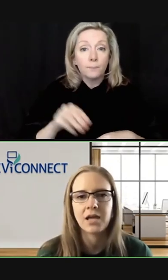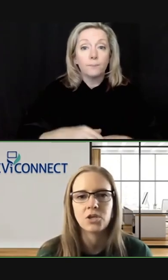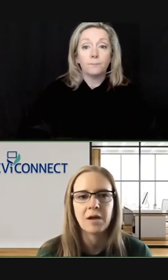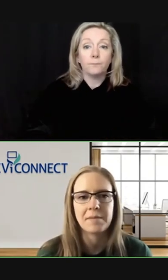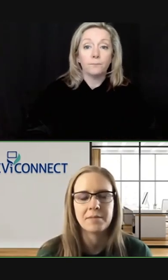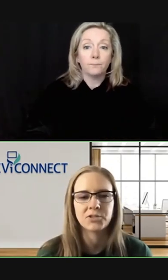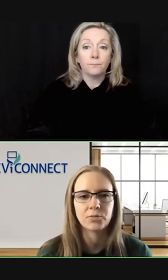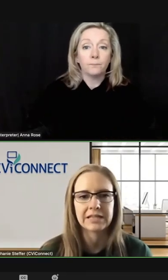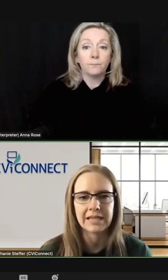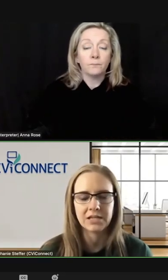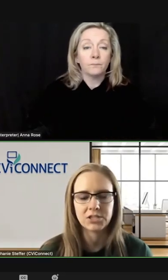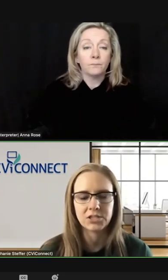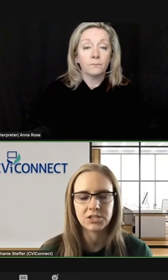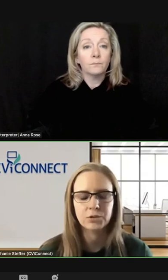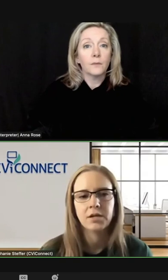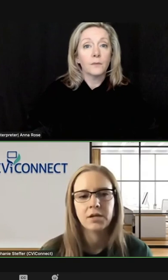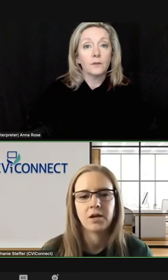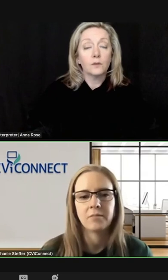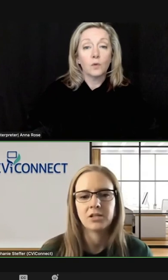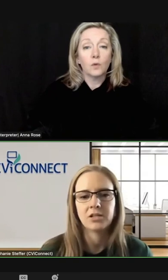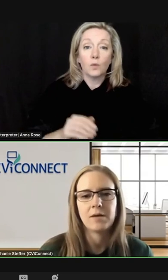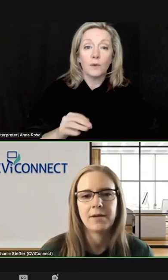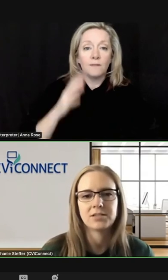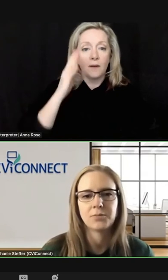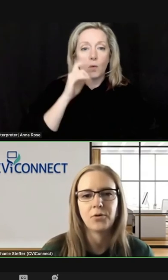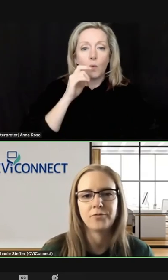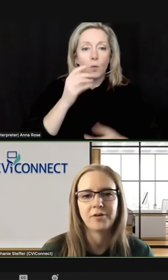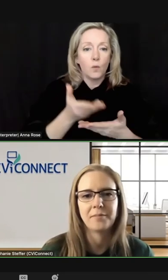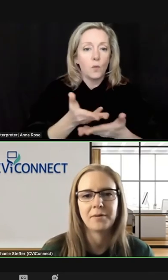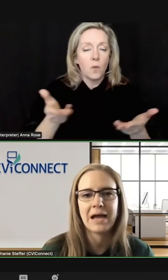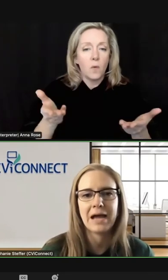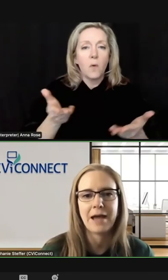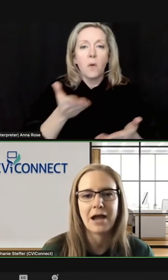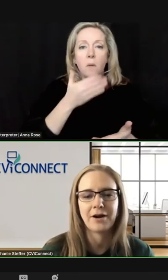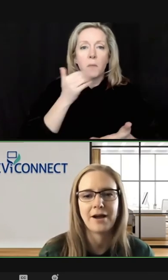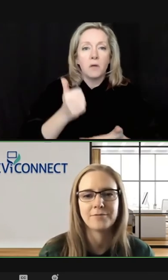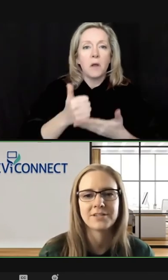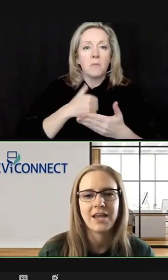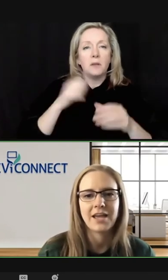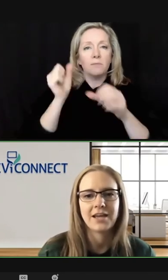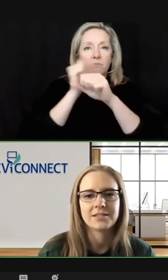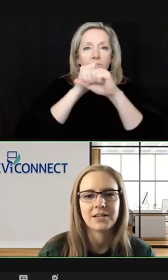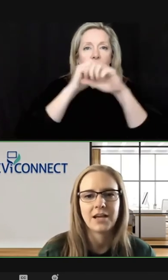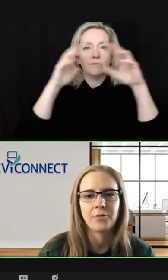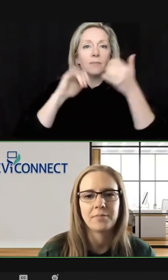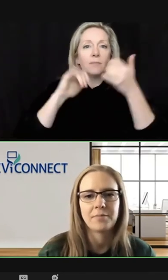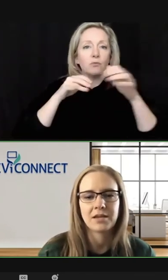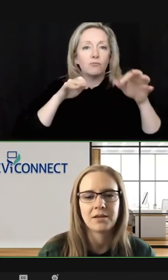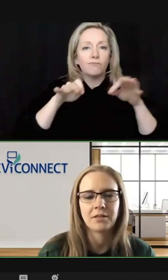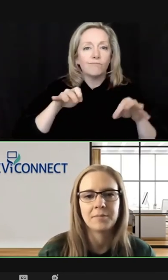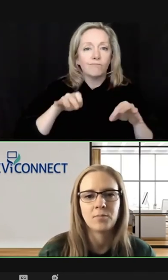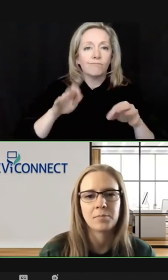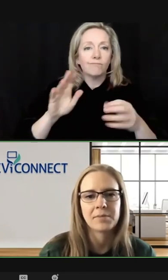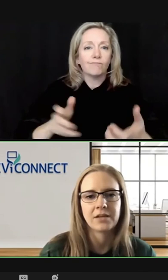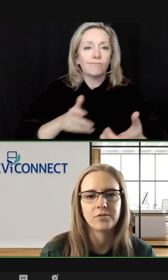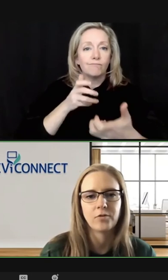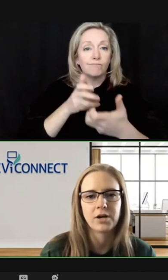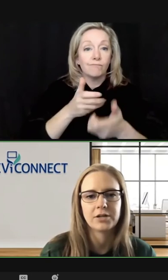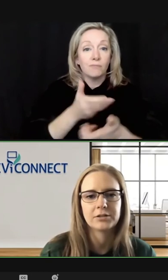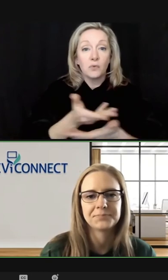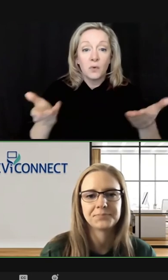examples that you might be able to relate to. And I'll do my best to pull from my background and help it make it a little bit